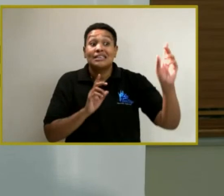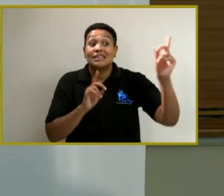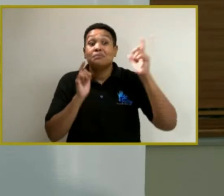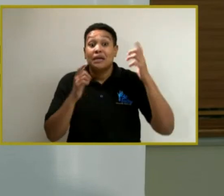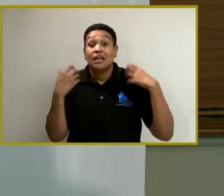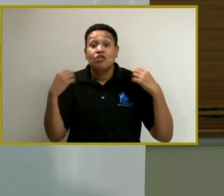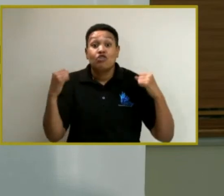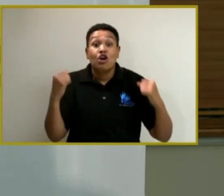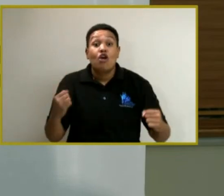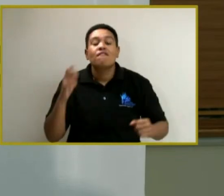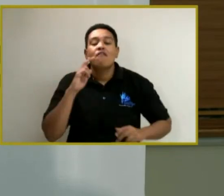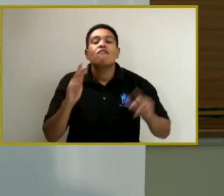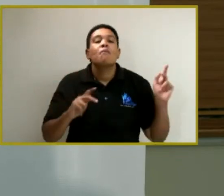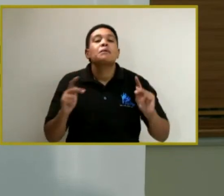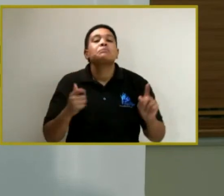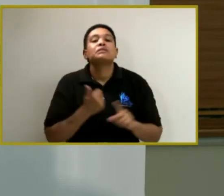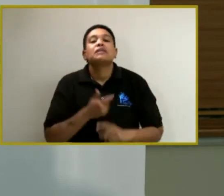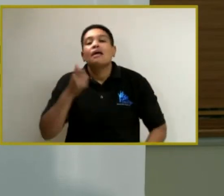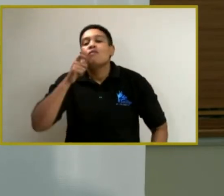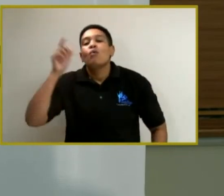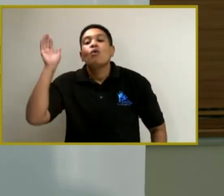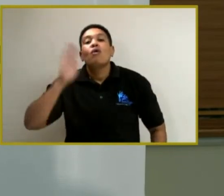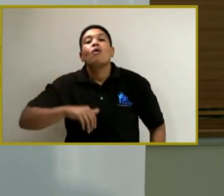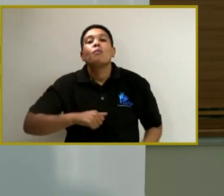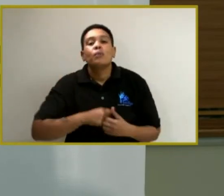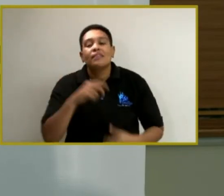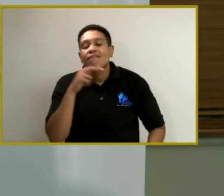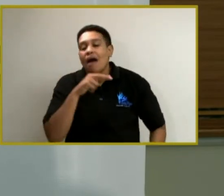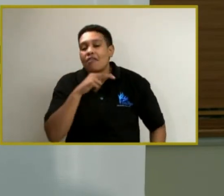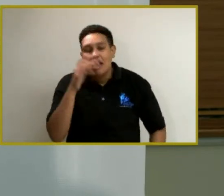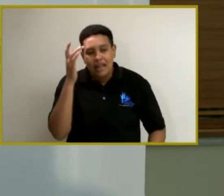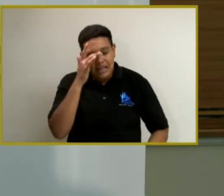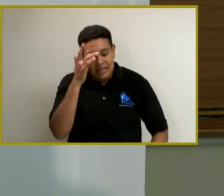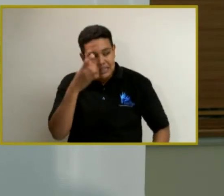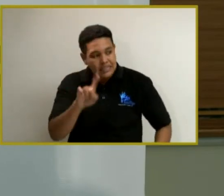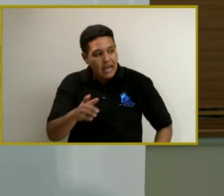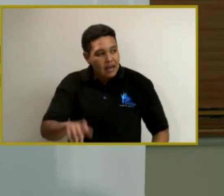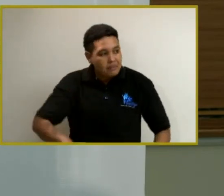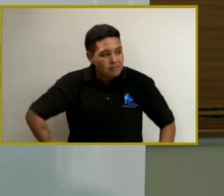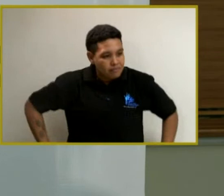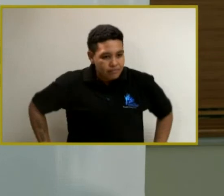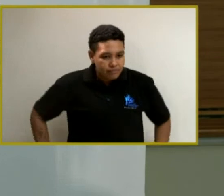for persons who come down with viral illnesses.